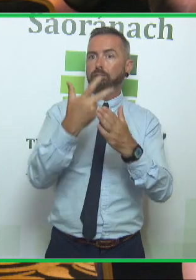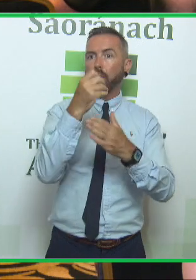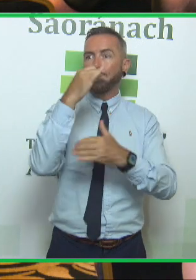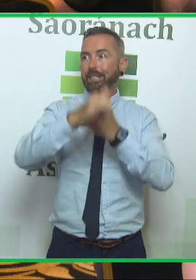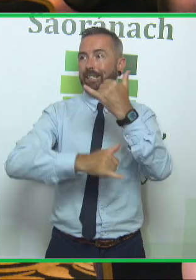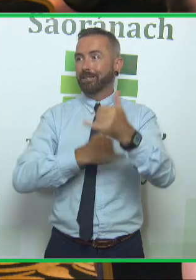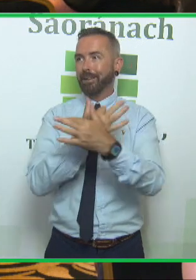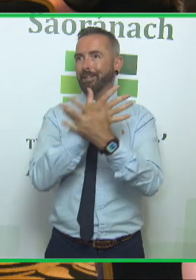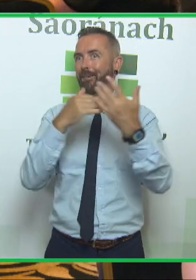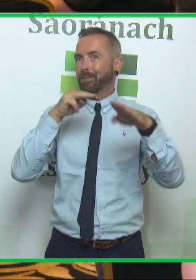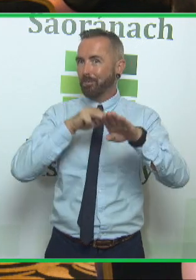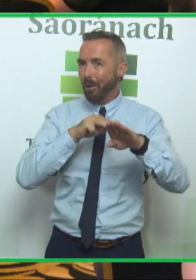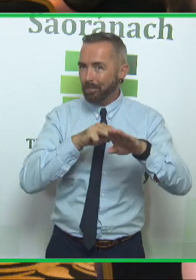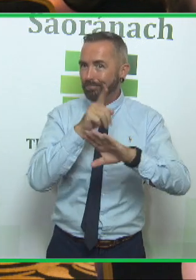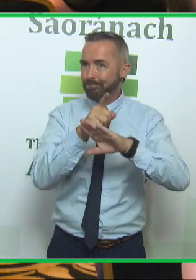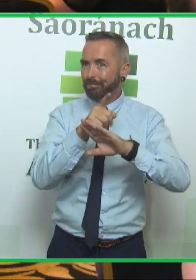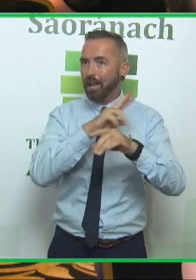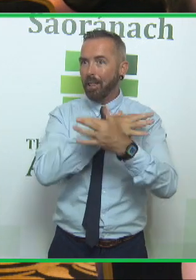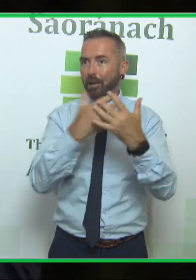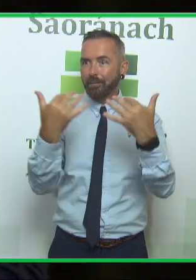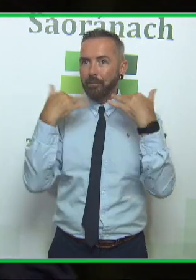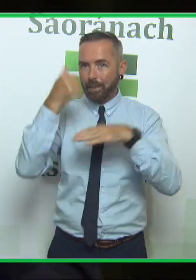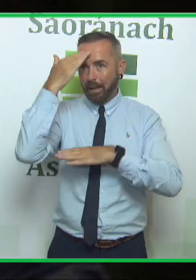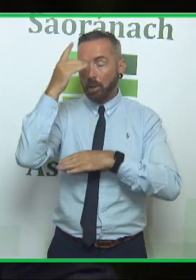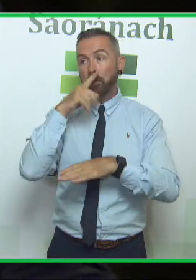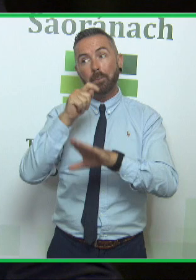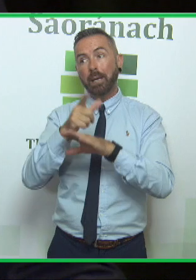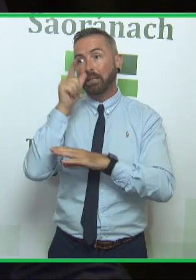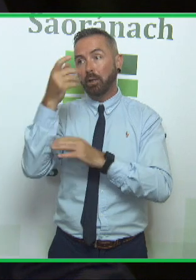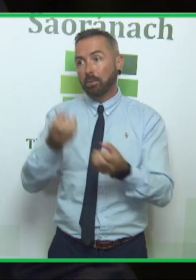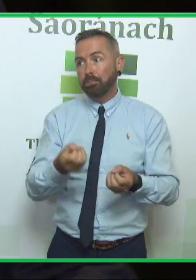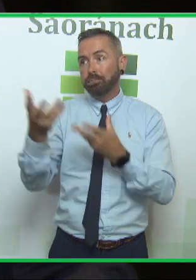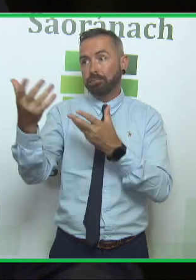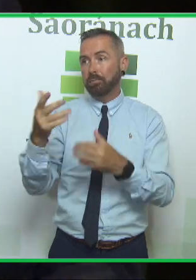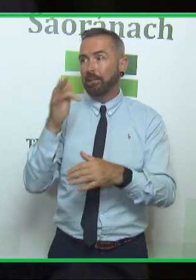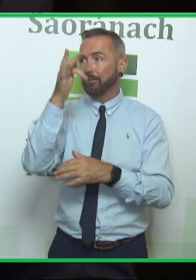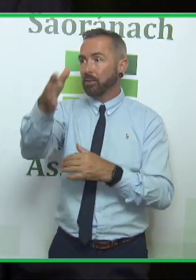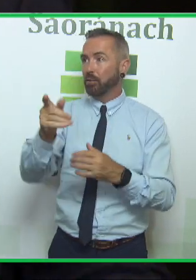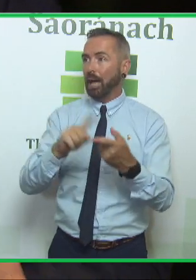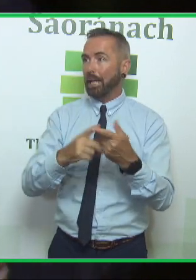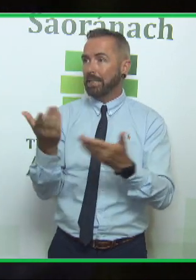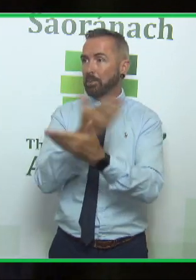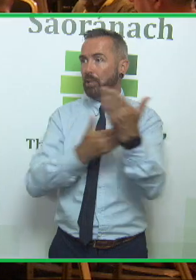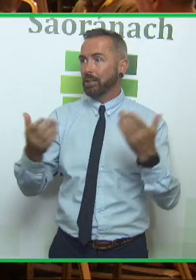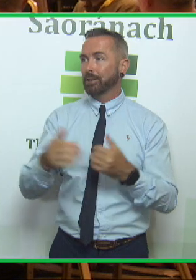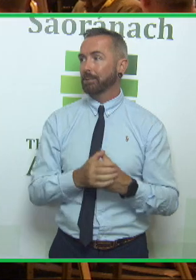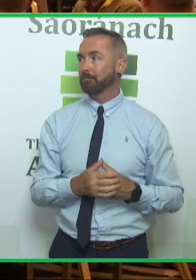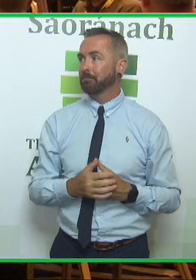lot of problems and there's a lot of information. So best of luck with it, and genuinely thanks for your time. Thank you.